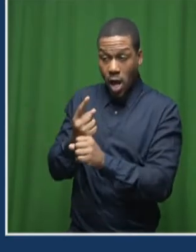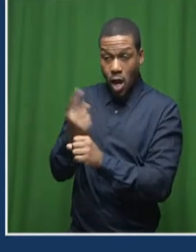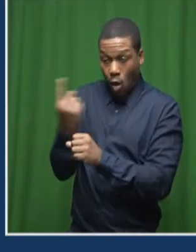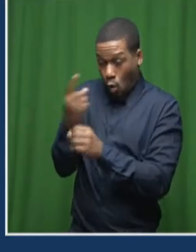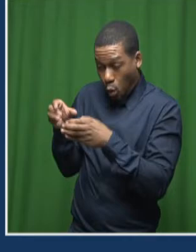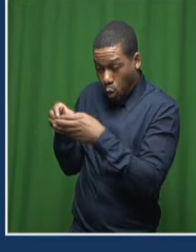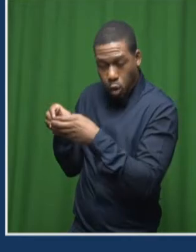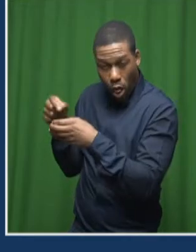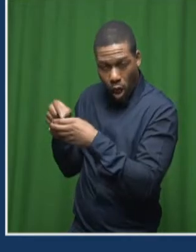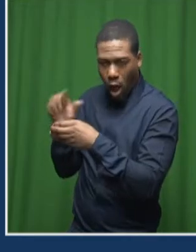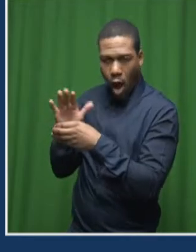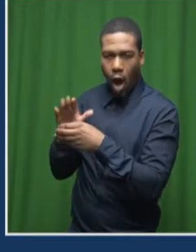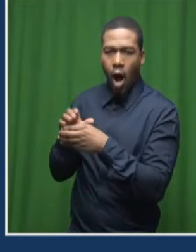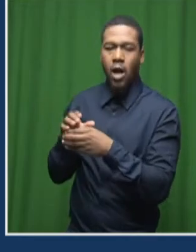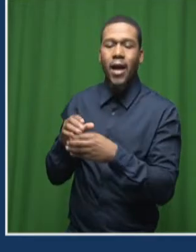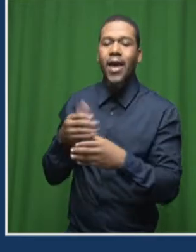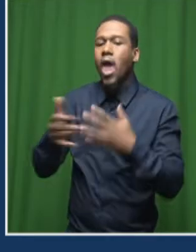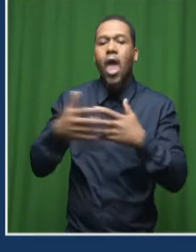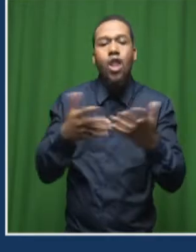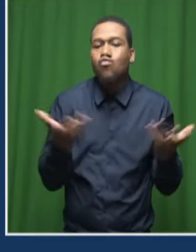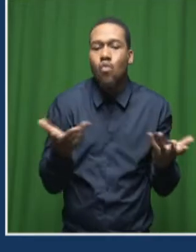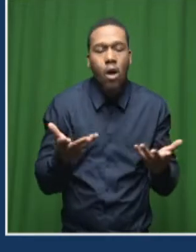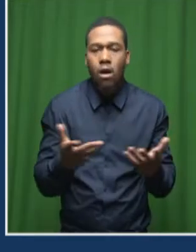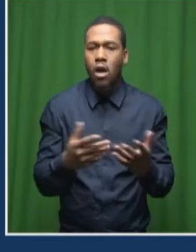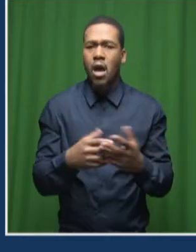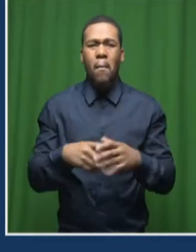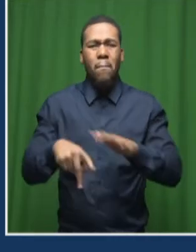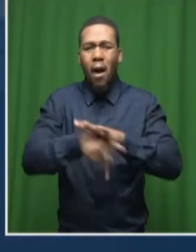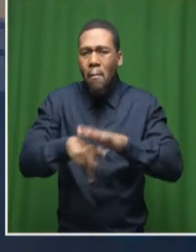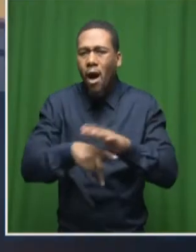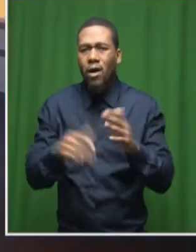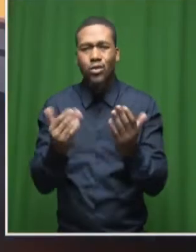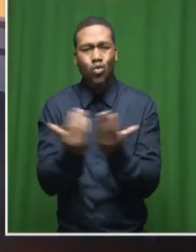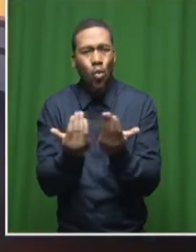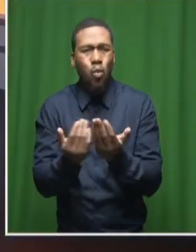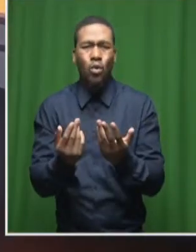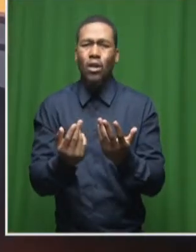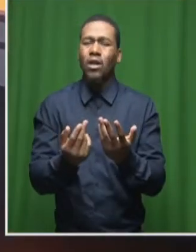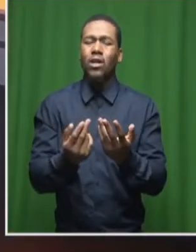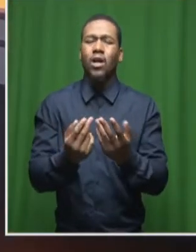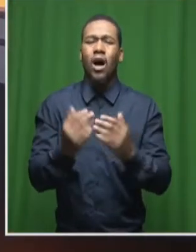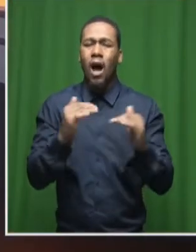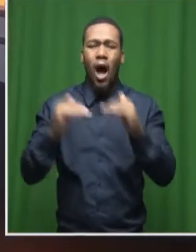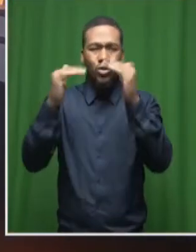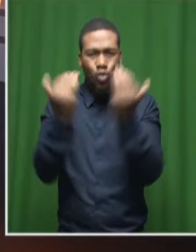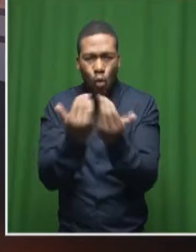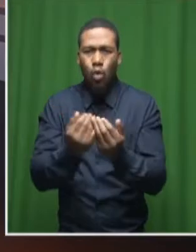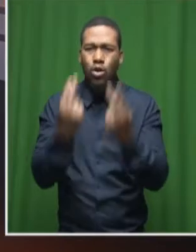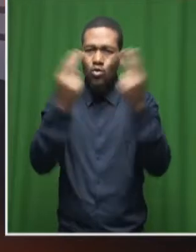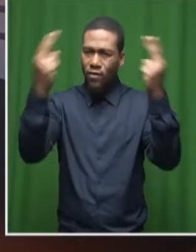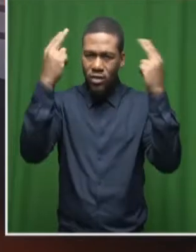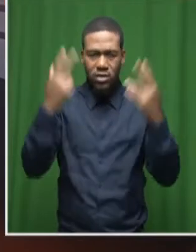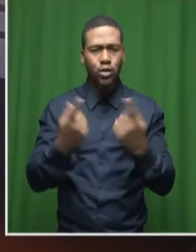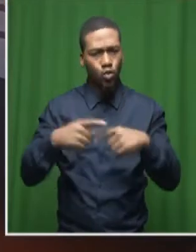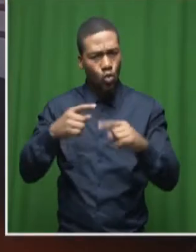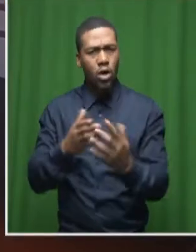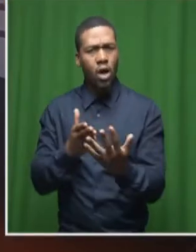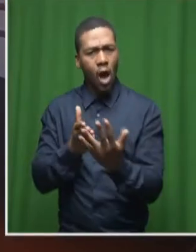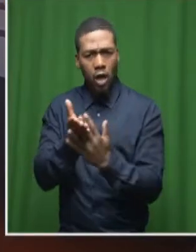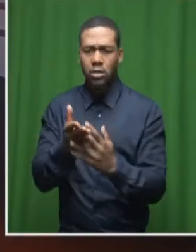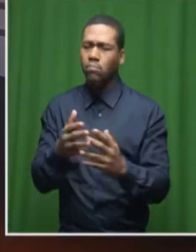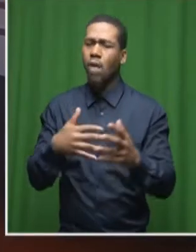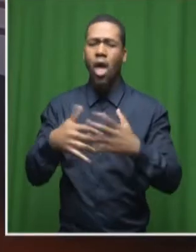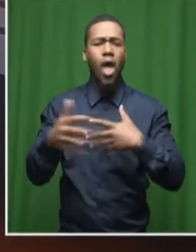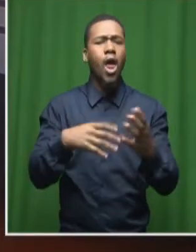serve everybody, whether you're in primary school, university, or in high school. Our platform caters for everything. We've got a